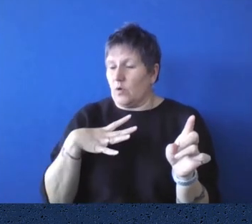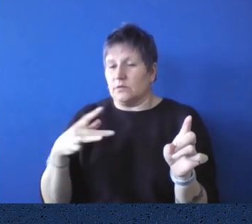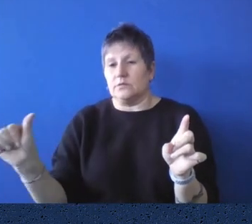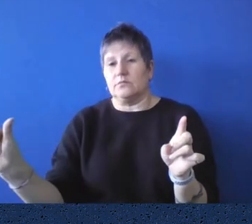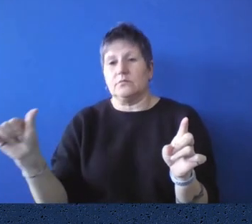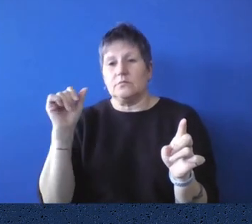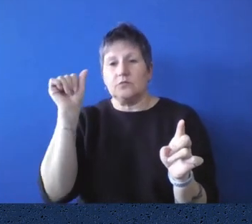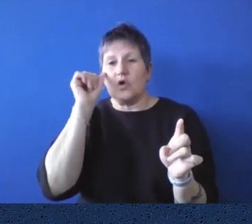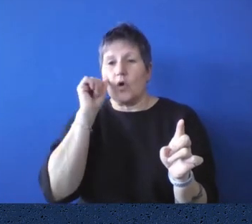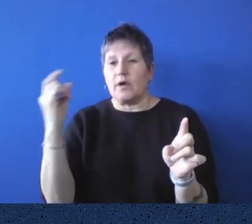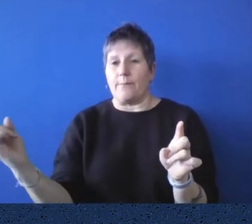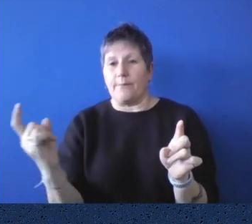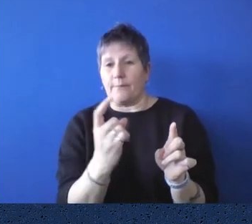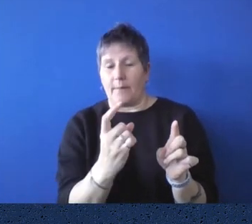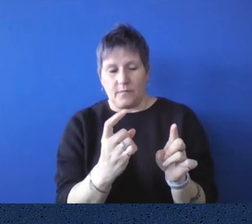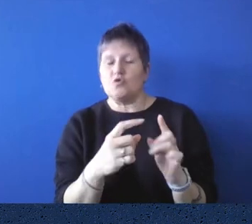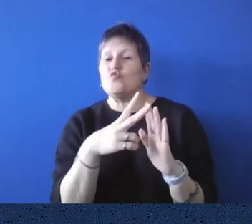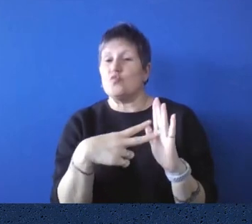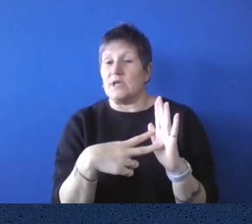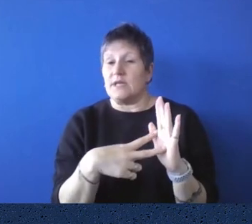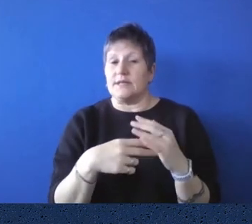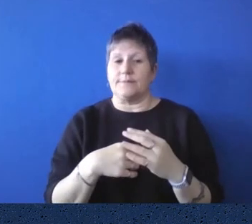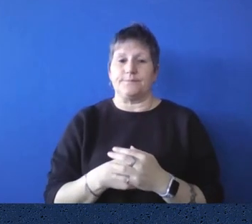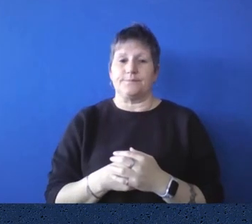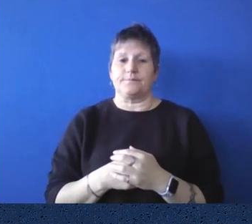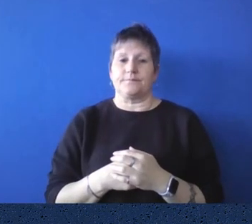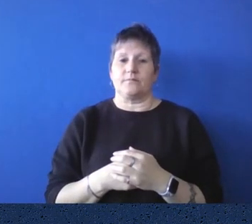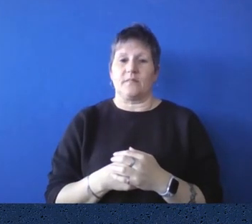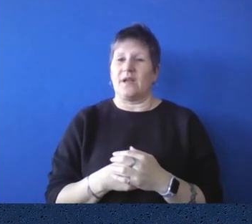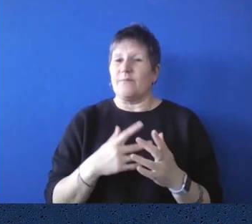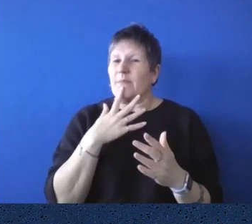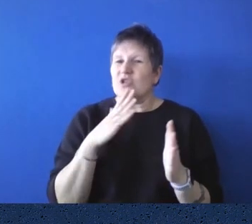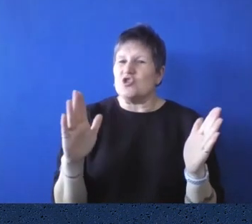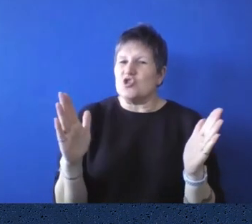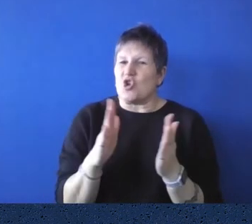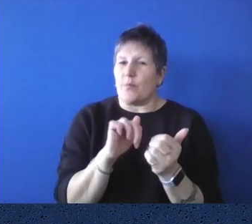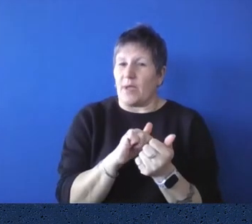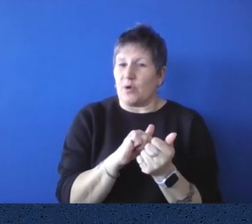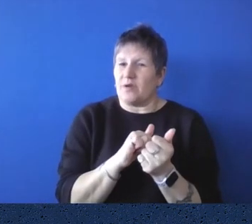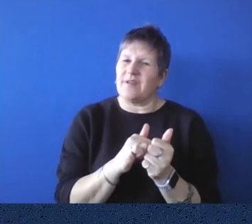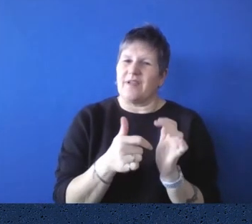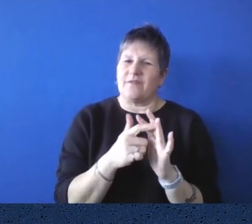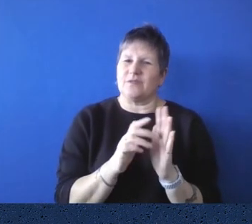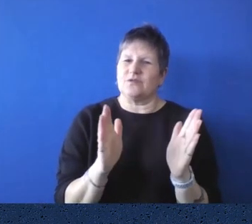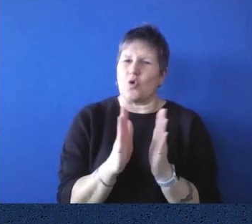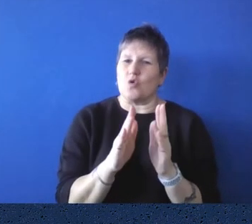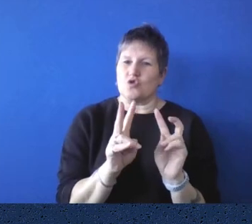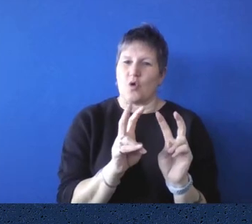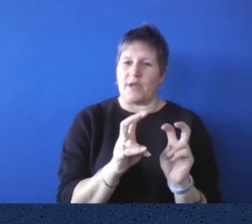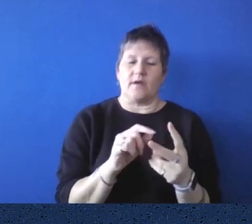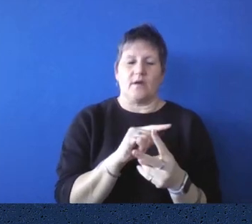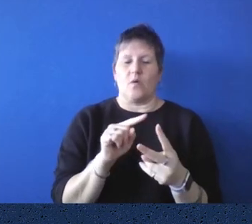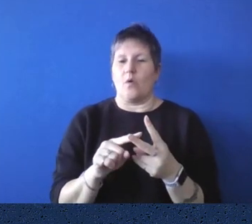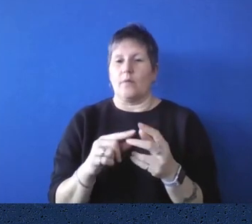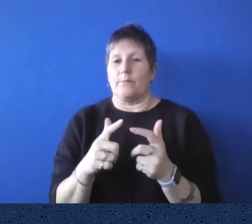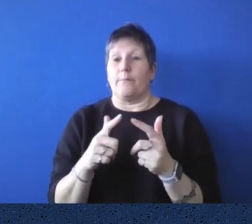public on the website. We might do just a very brief paper if it's a small topic or we might do a longer, larger